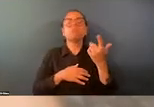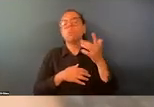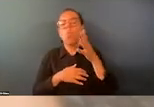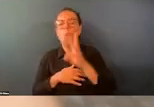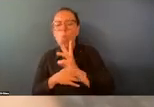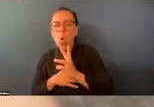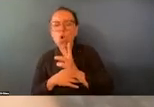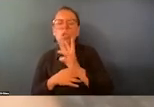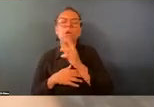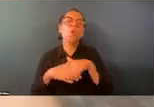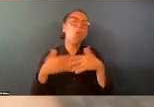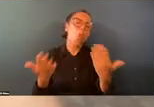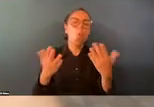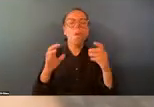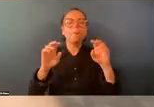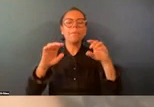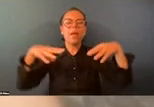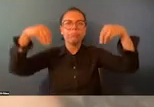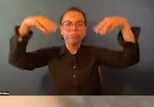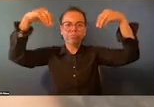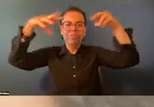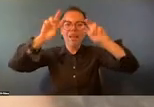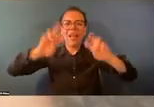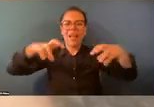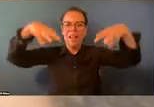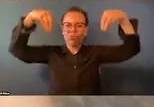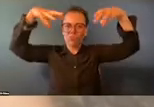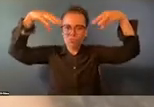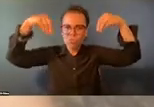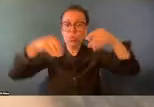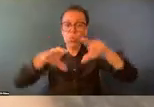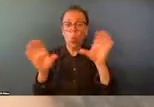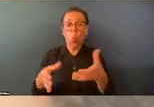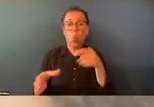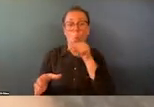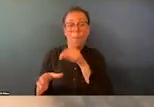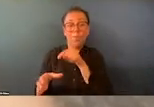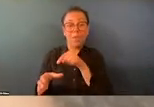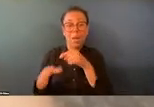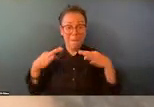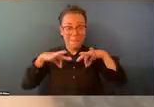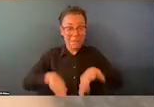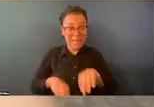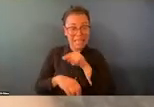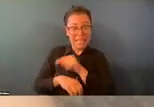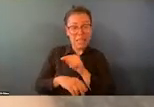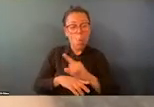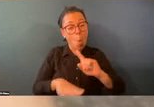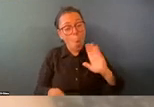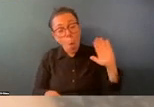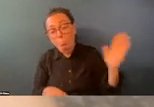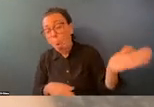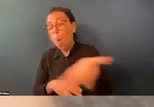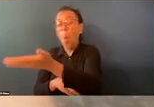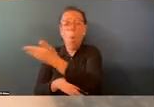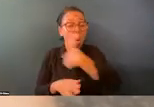Water and Energy Resources of Tajikistan, because in entire department in the ministry in